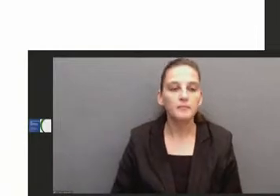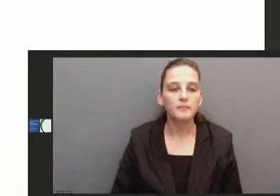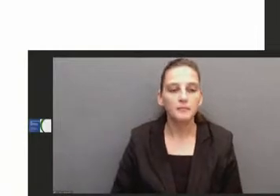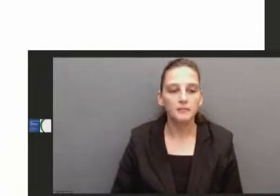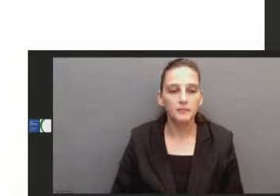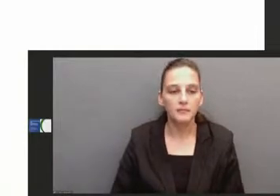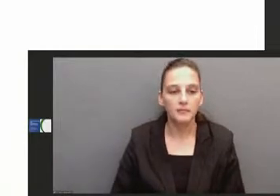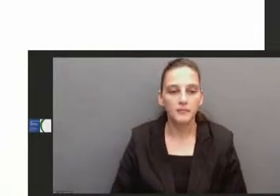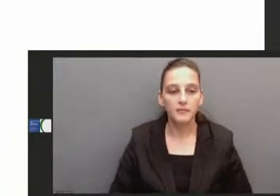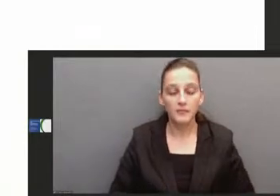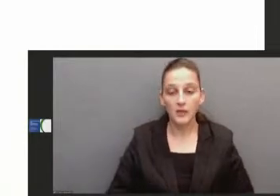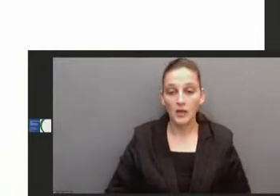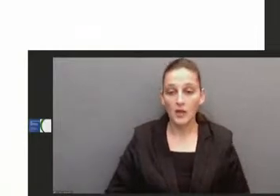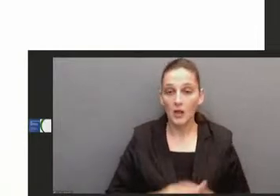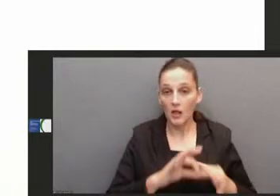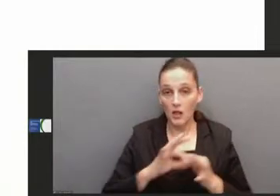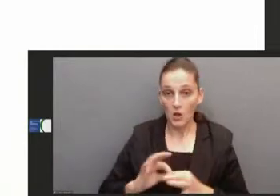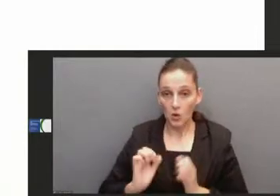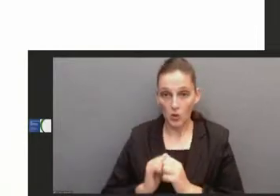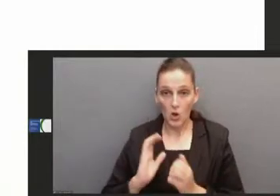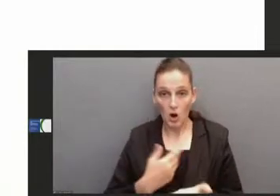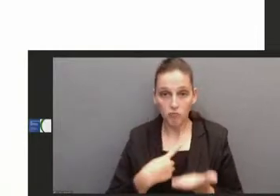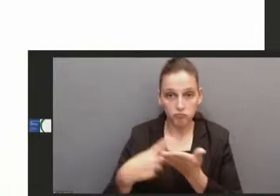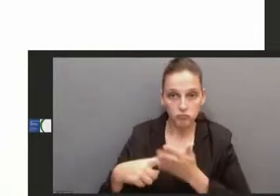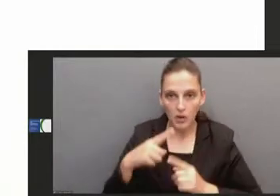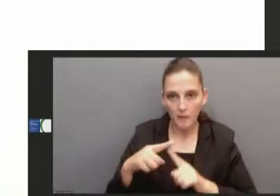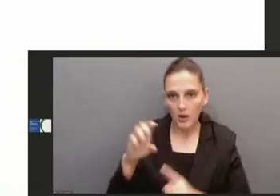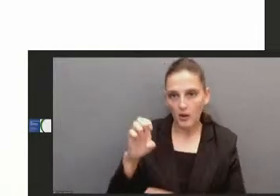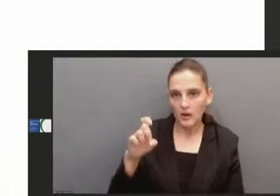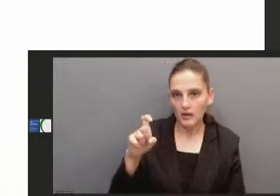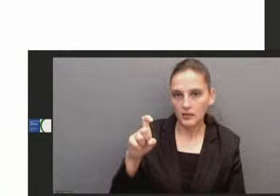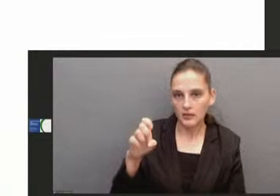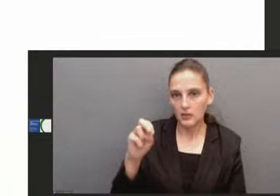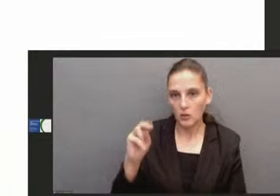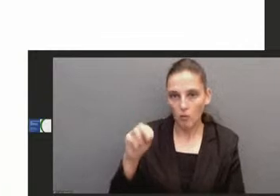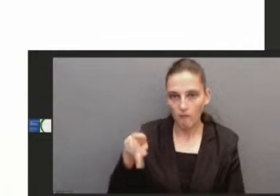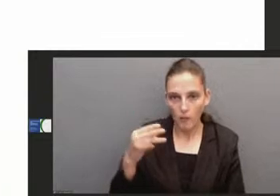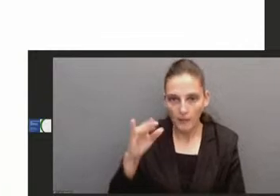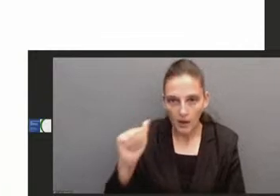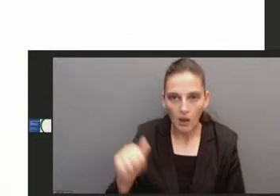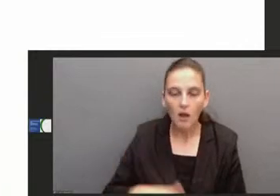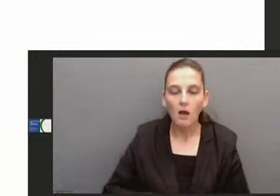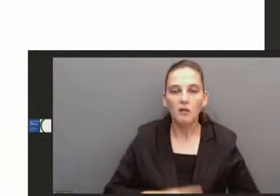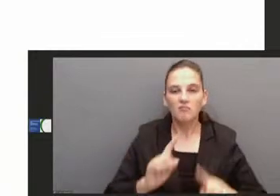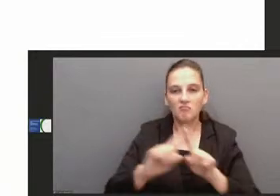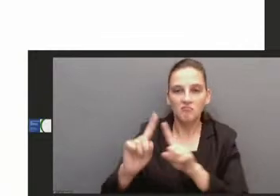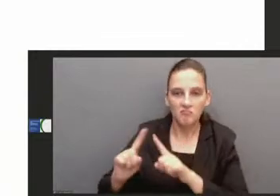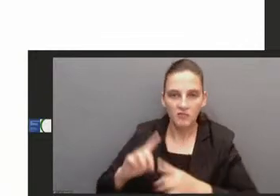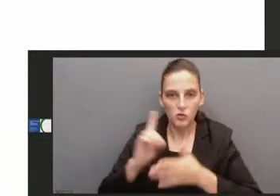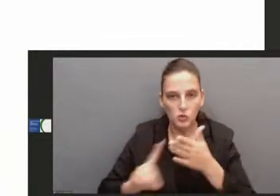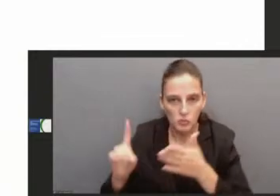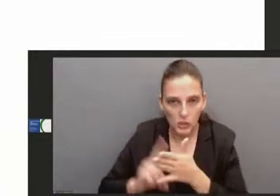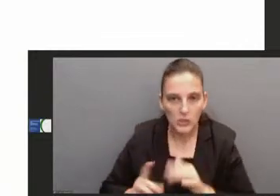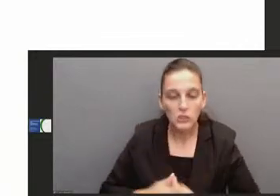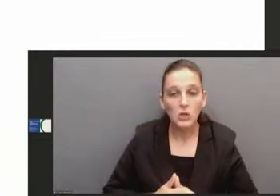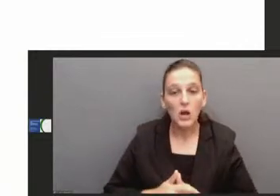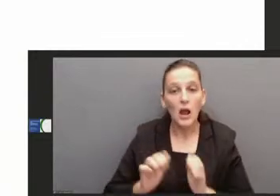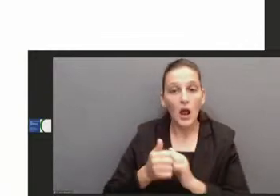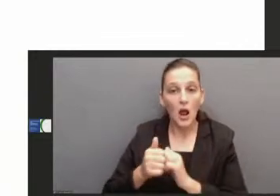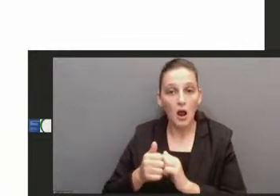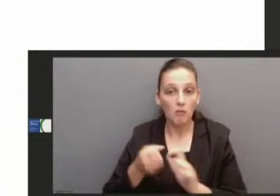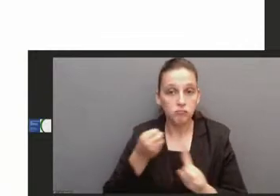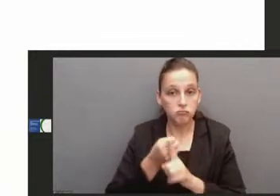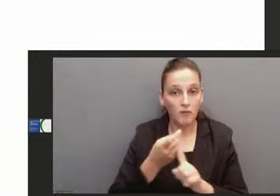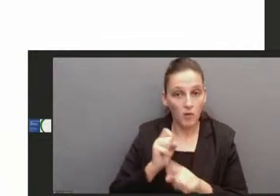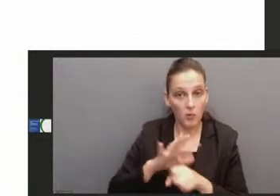we're discussing today around xenophobia and structural discrimination, and those impacts on COVID-19, the subcommittee